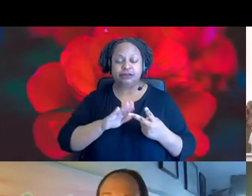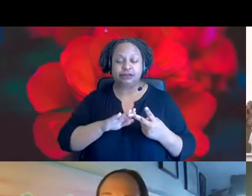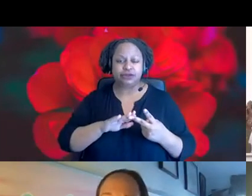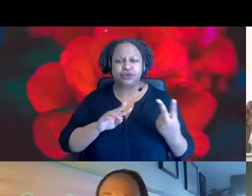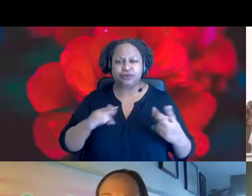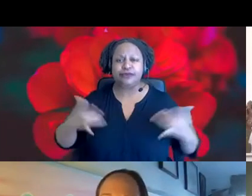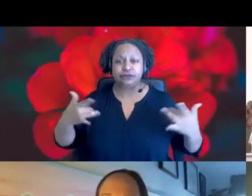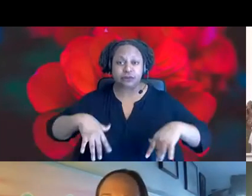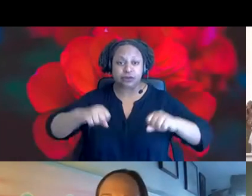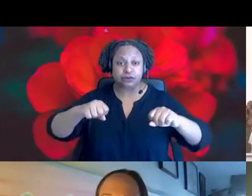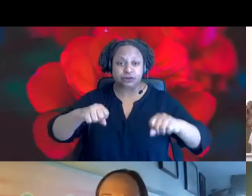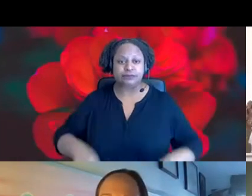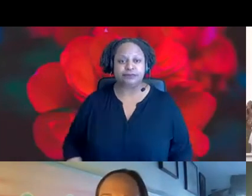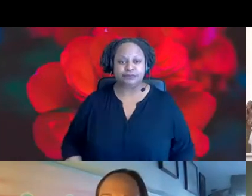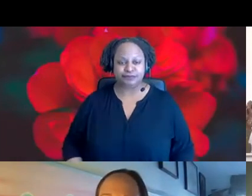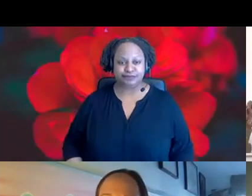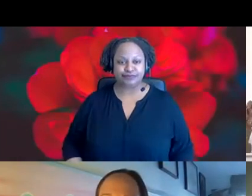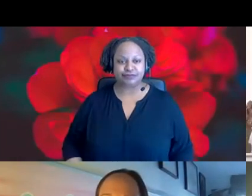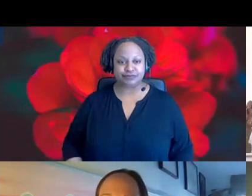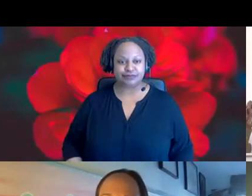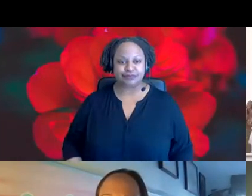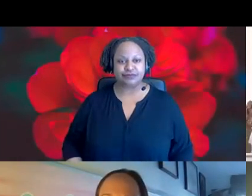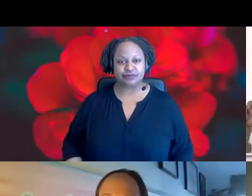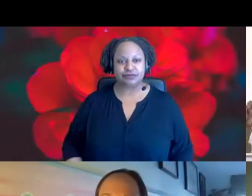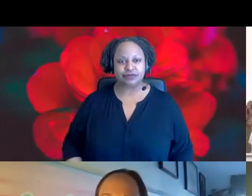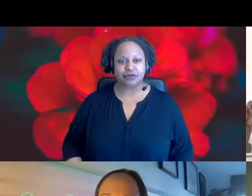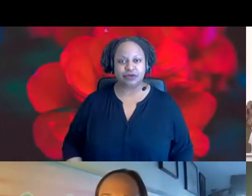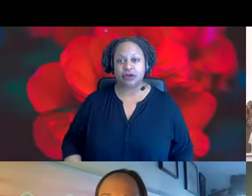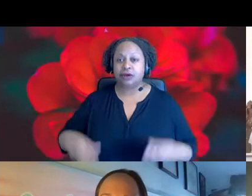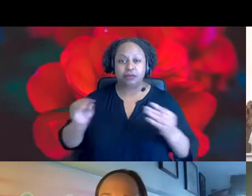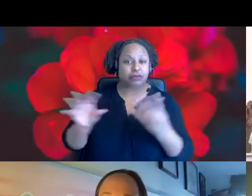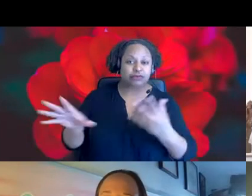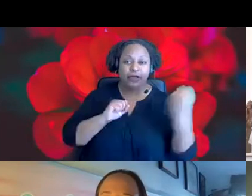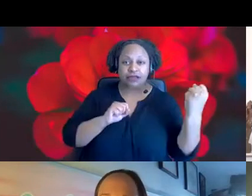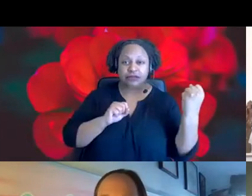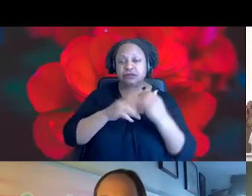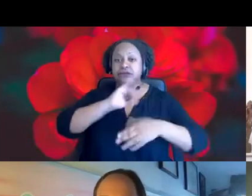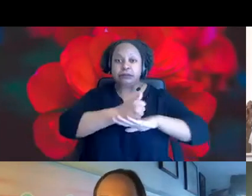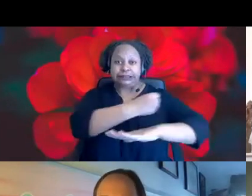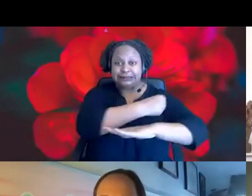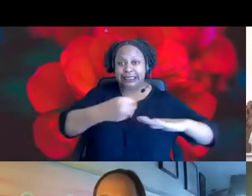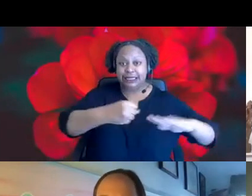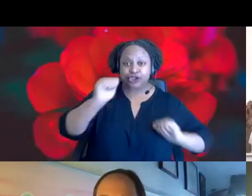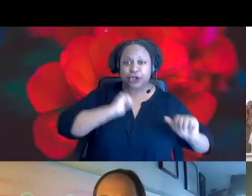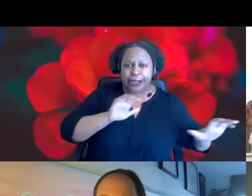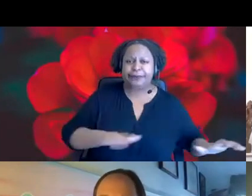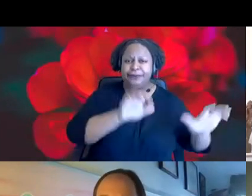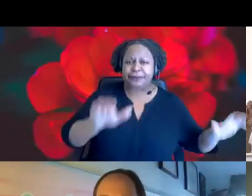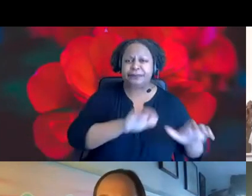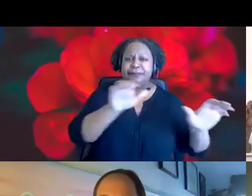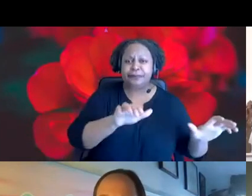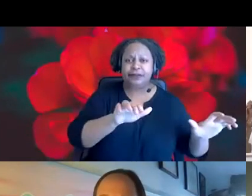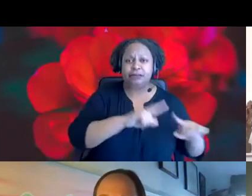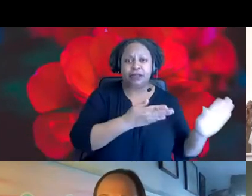A lot faster than putting up a stage show, but a huge